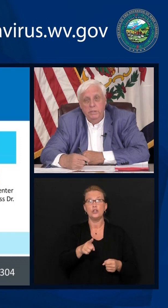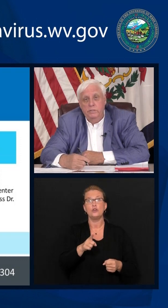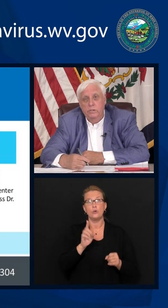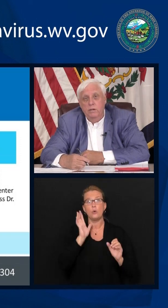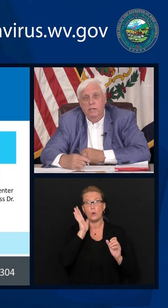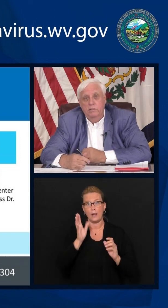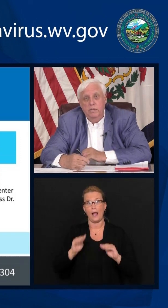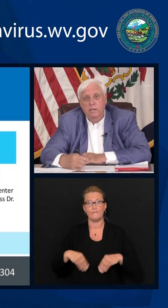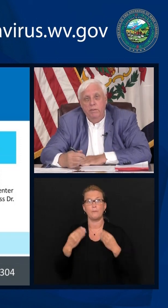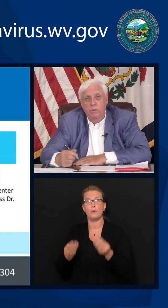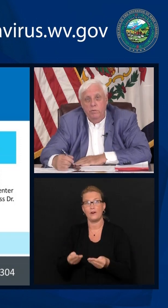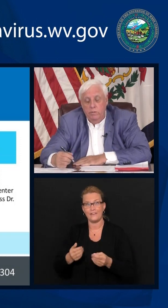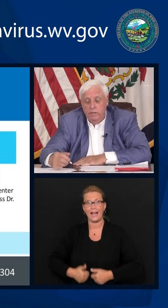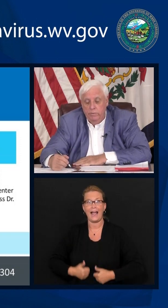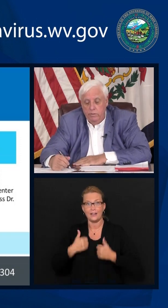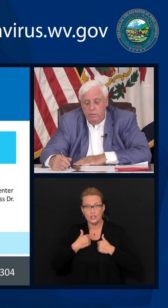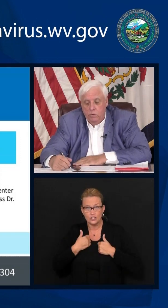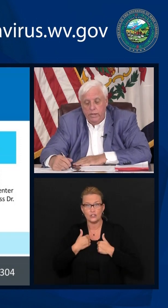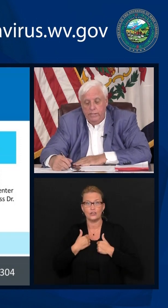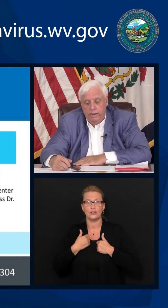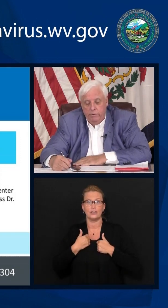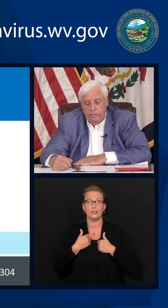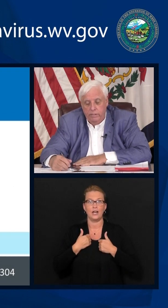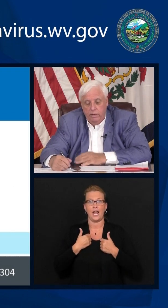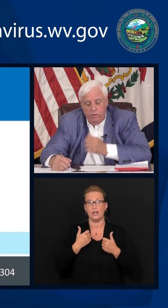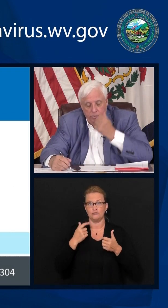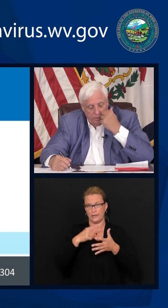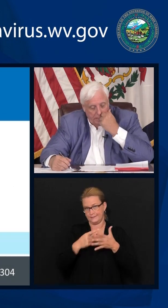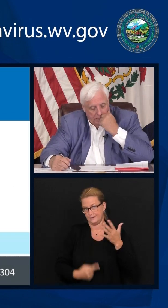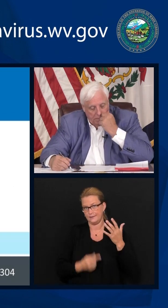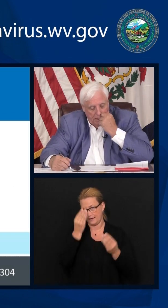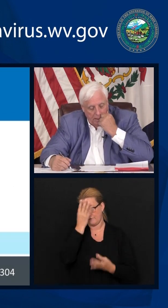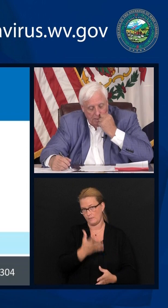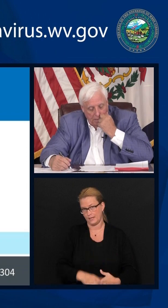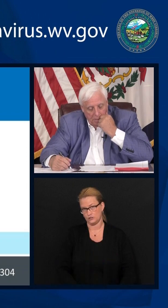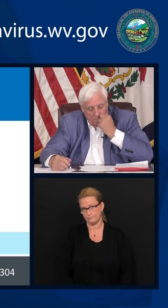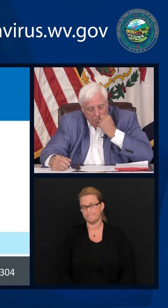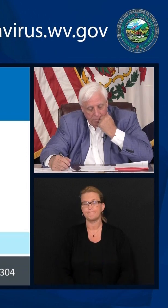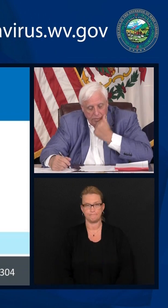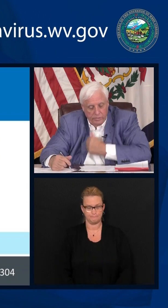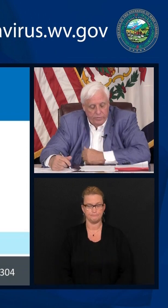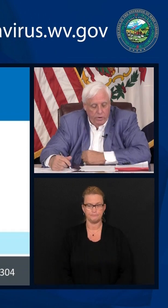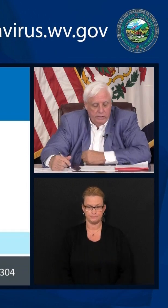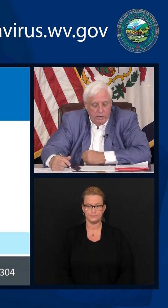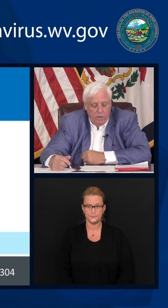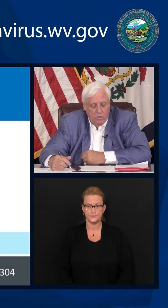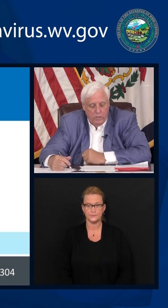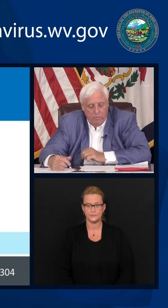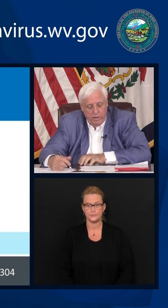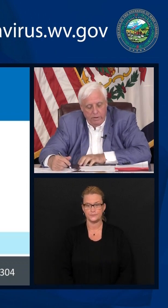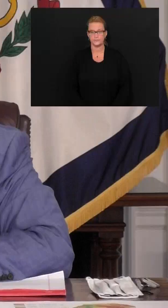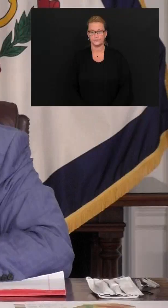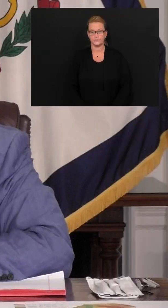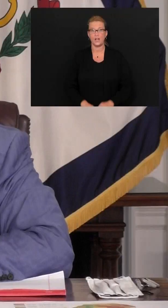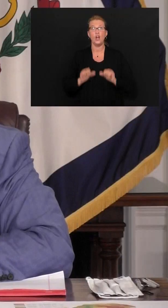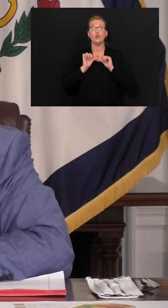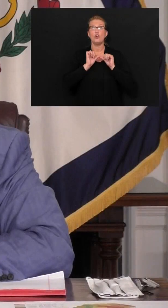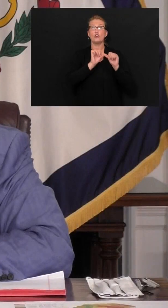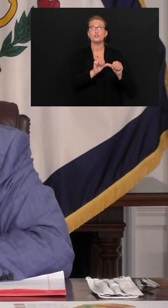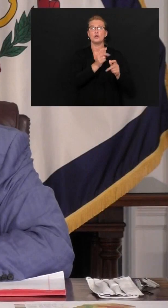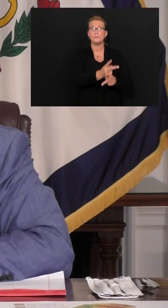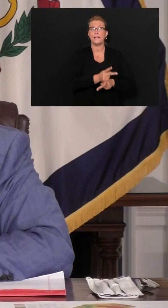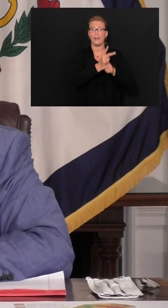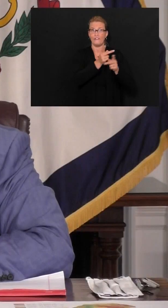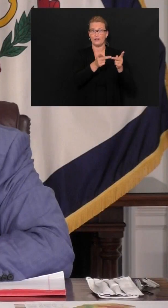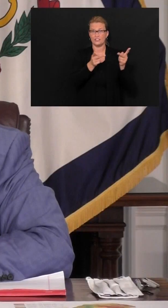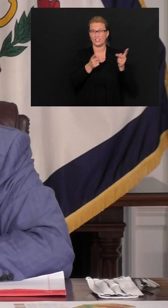But be sure, like you said, give the correct address. I know you'll do that, okay? As far as our long-term care facilities, we've got